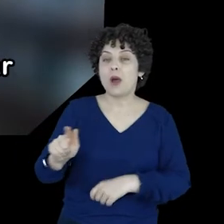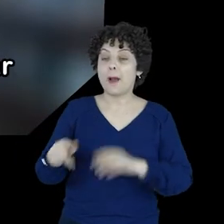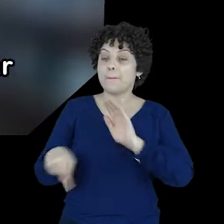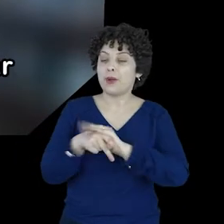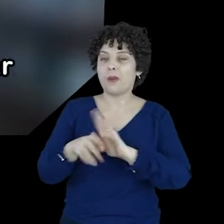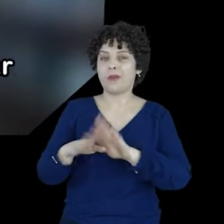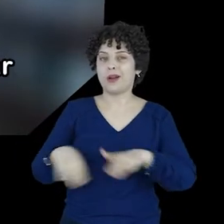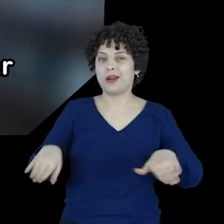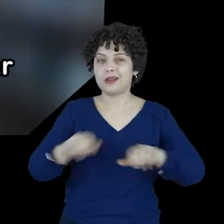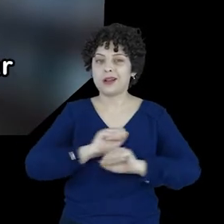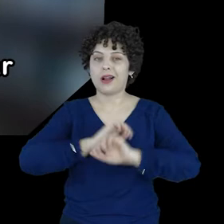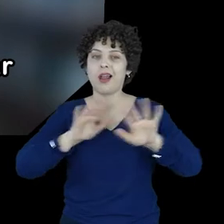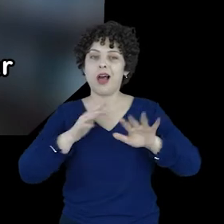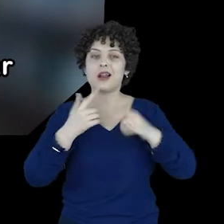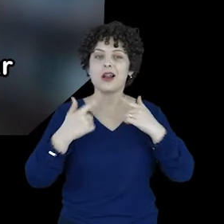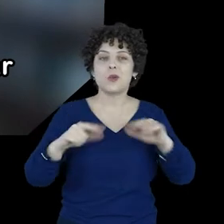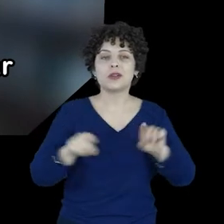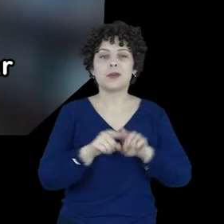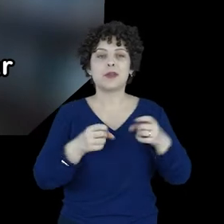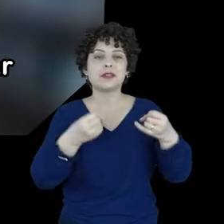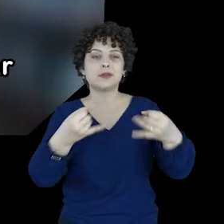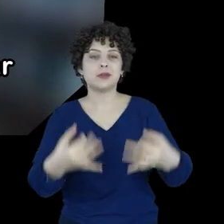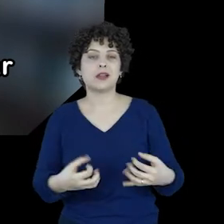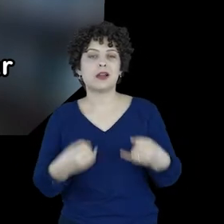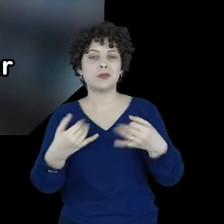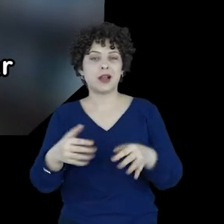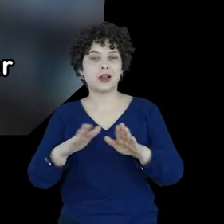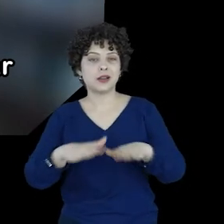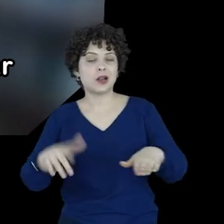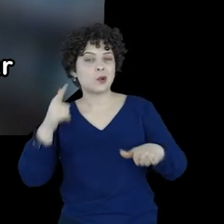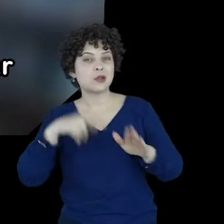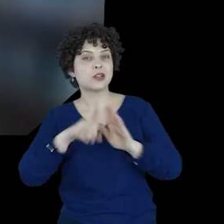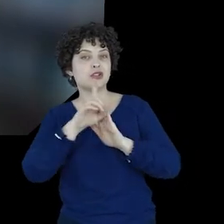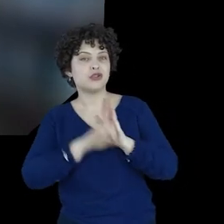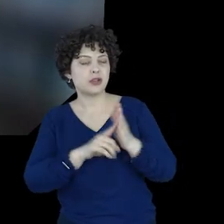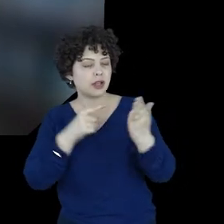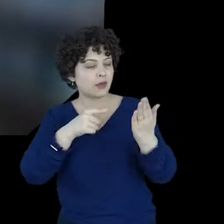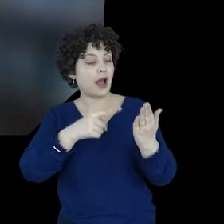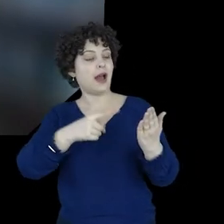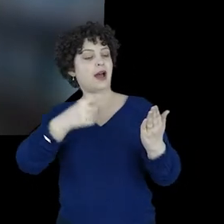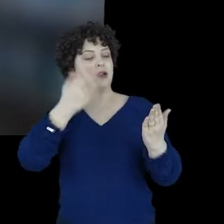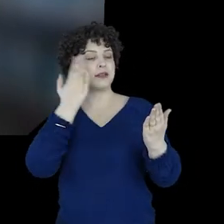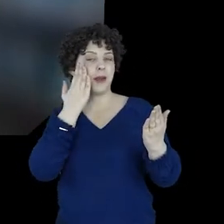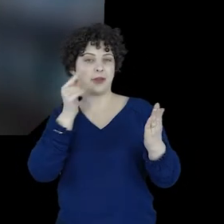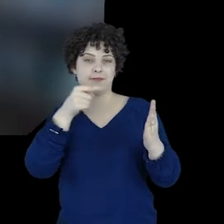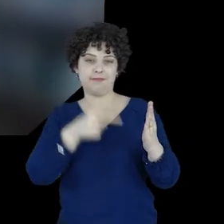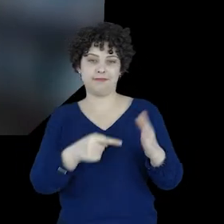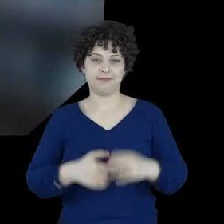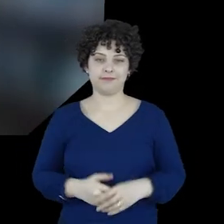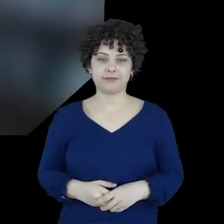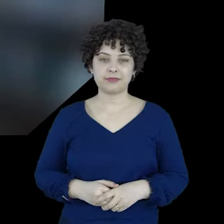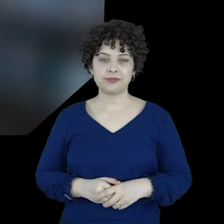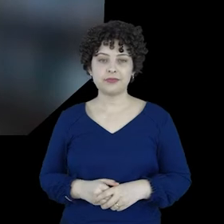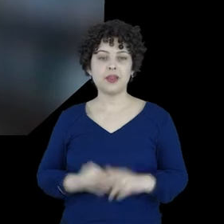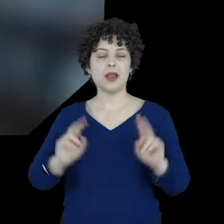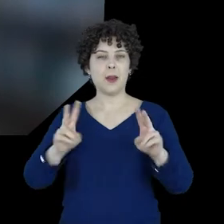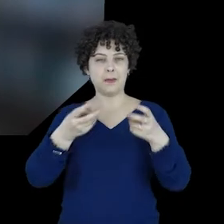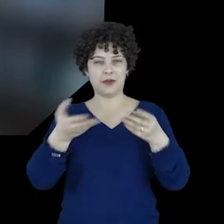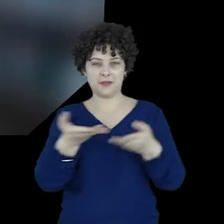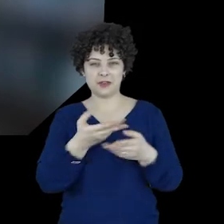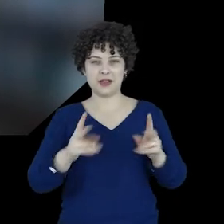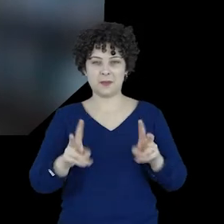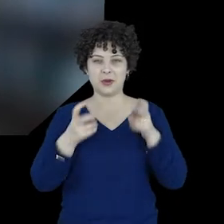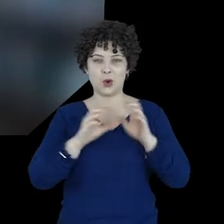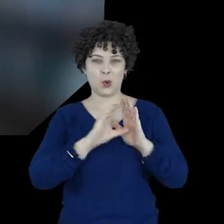and provide easy-to-use tools to allow children to exercise their data rights. So as you can see, the code has